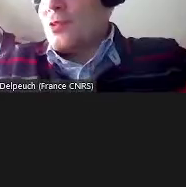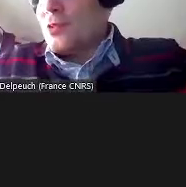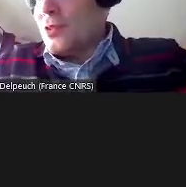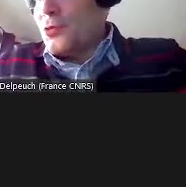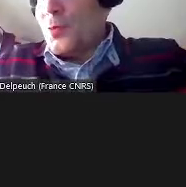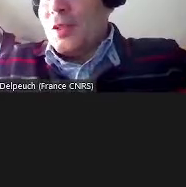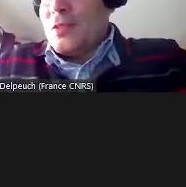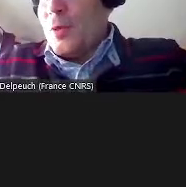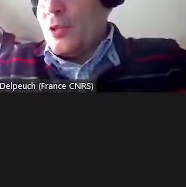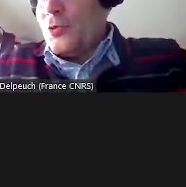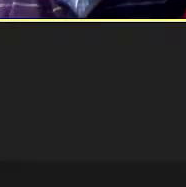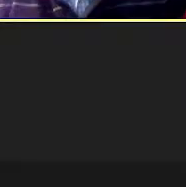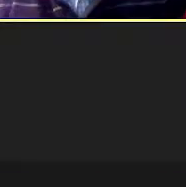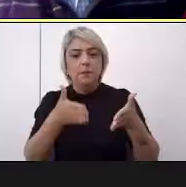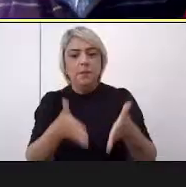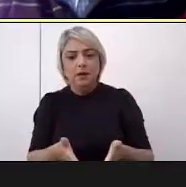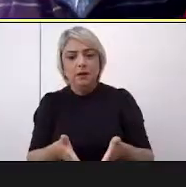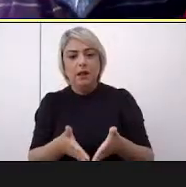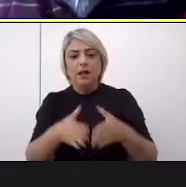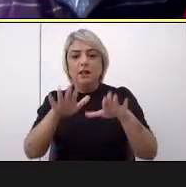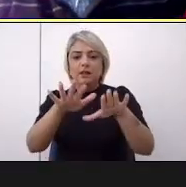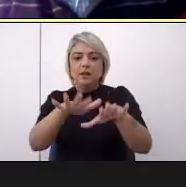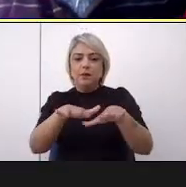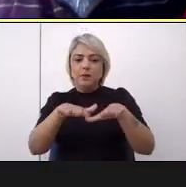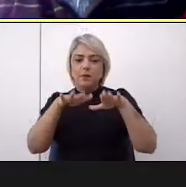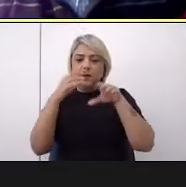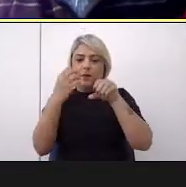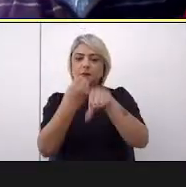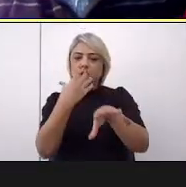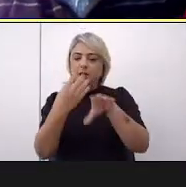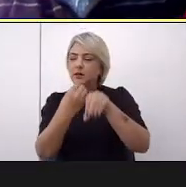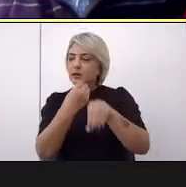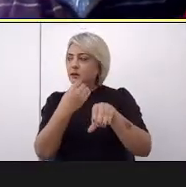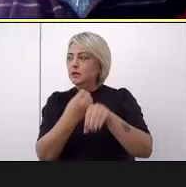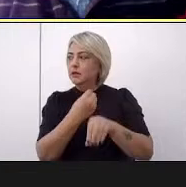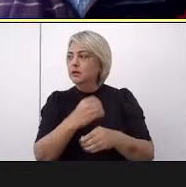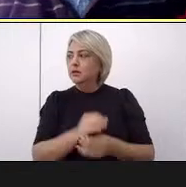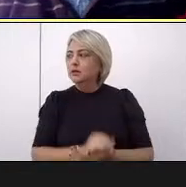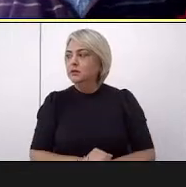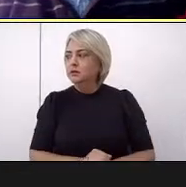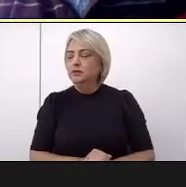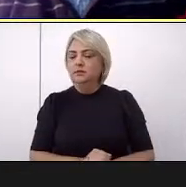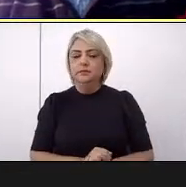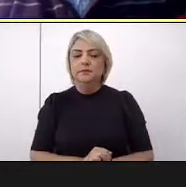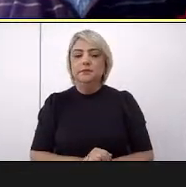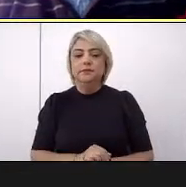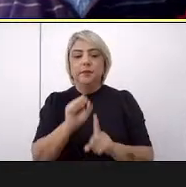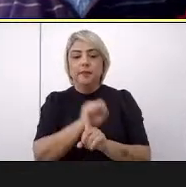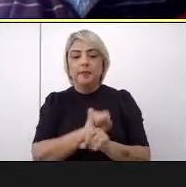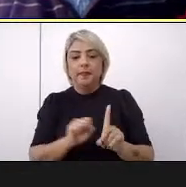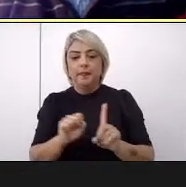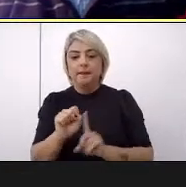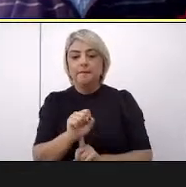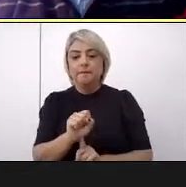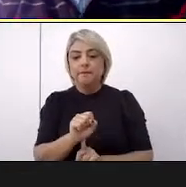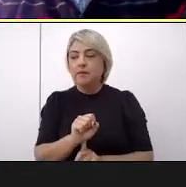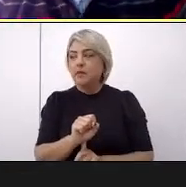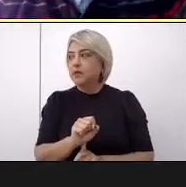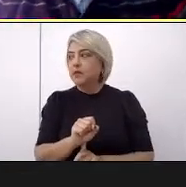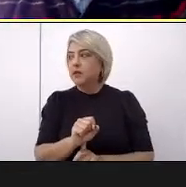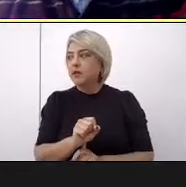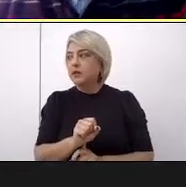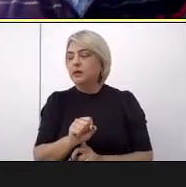books and to participate today to this seminar. I'm going to present the chapter that we wrote